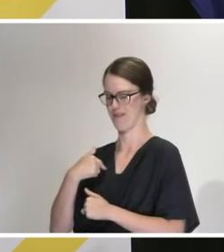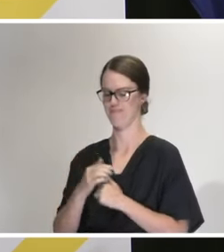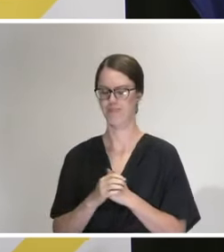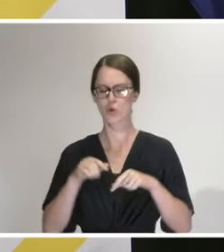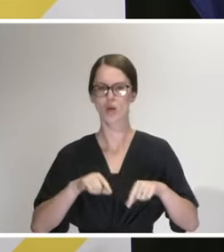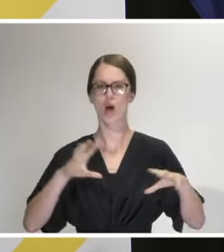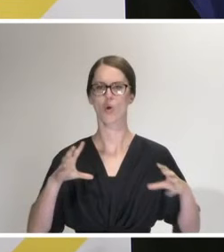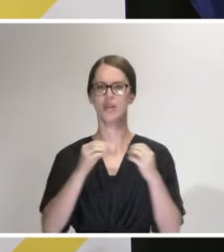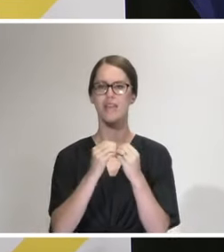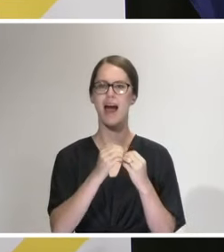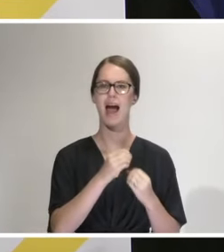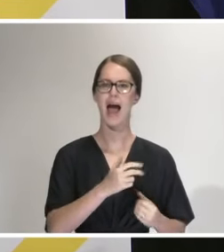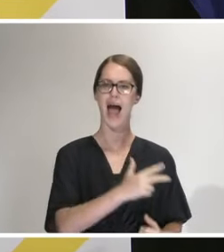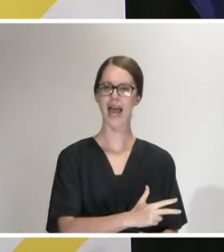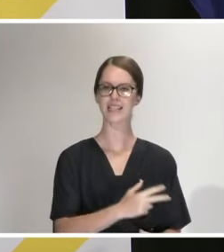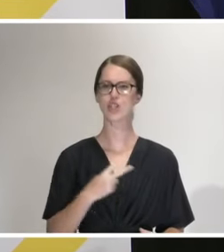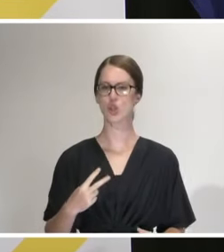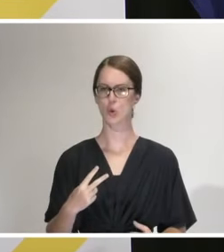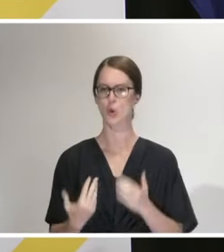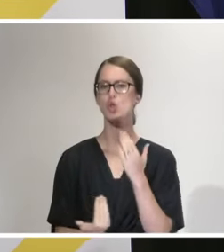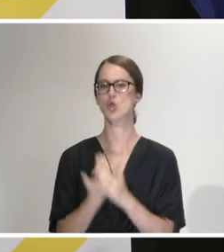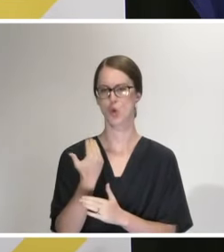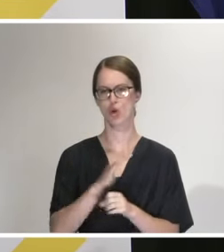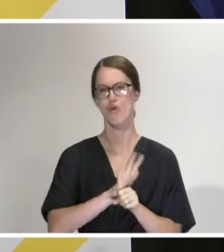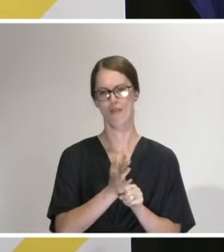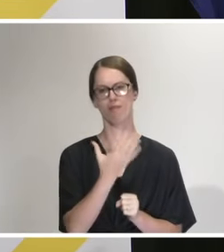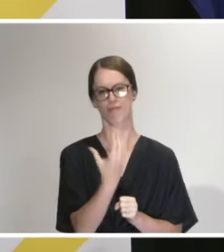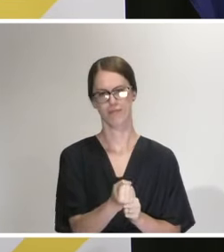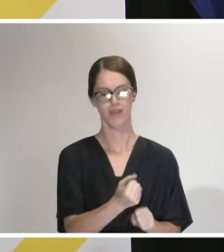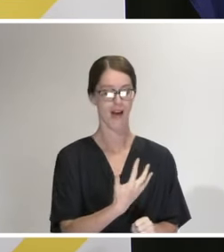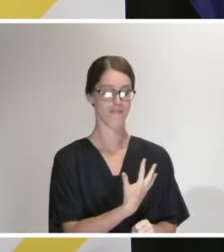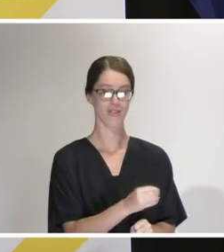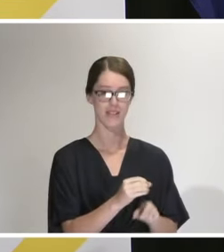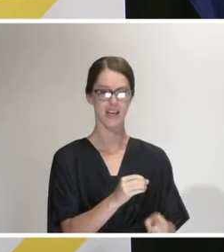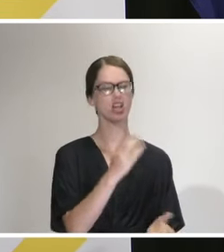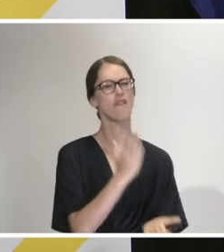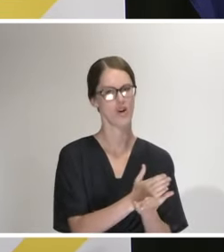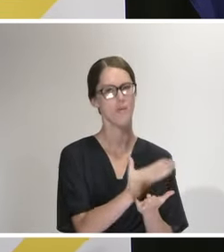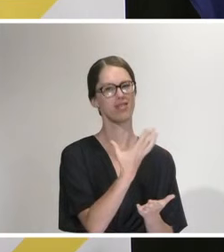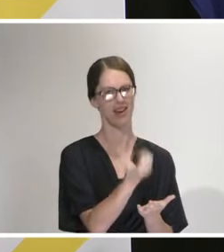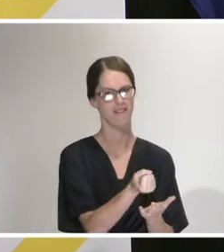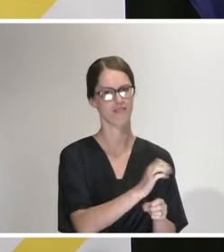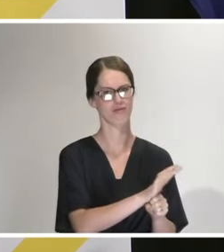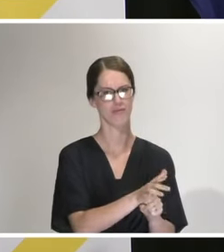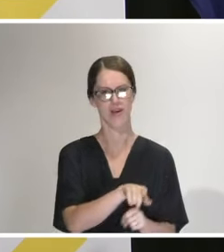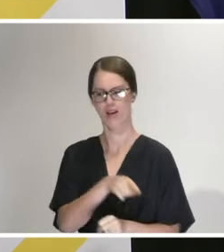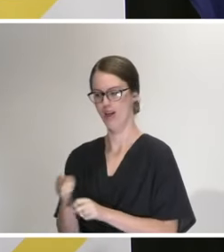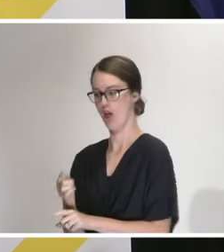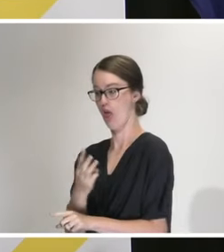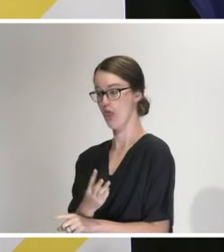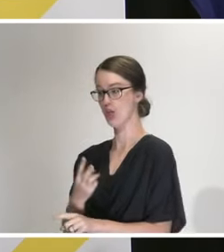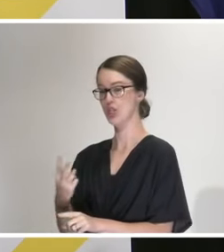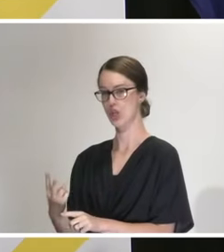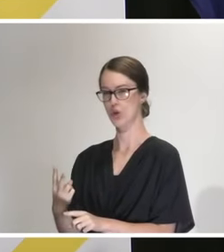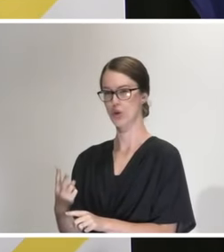a total of 82 new cases of COVID-19. 50 of those are confirmed cases and